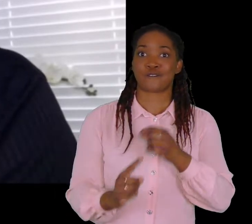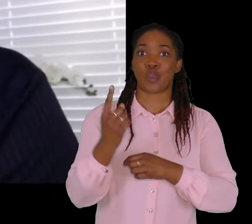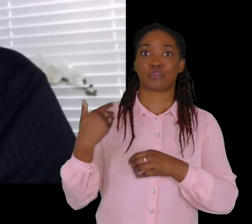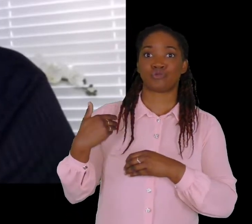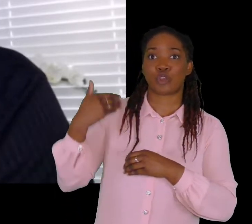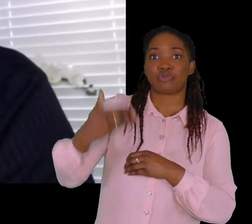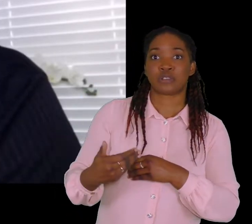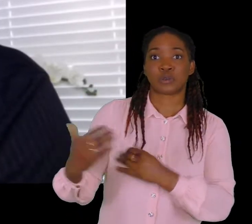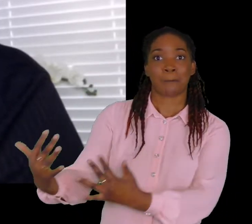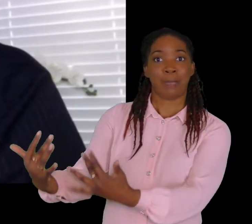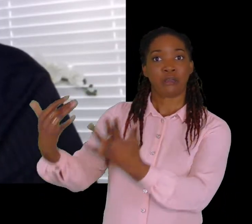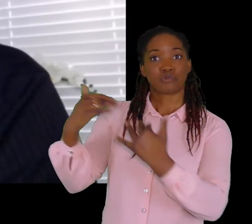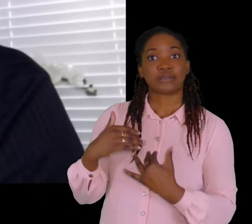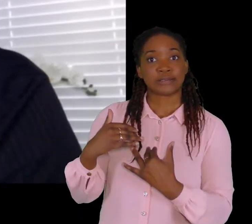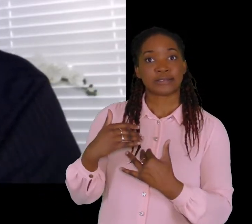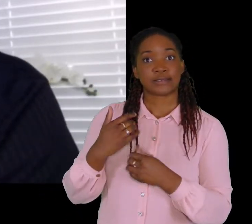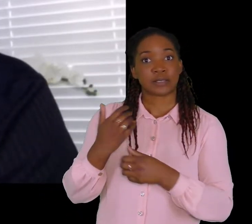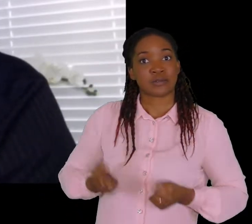of that first generation migrants.